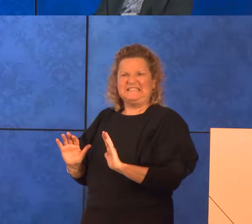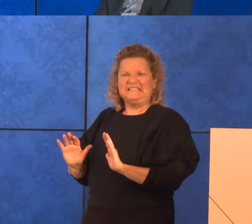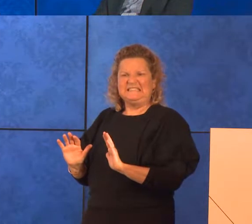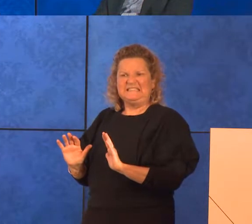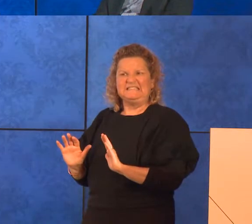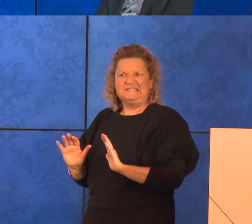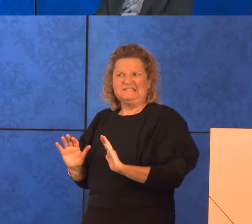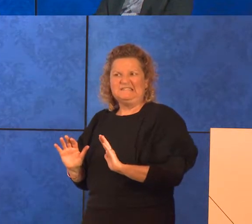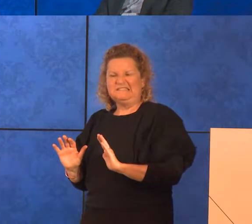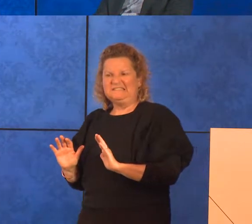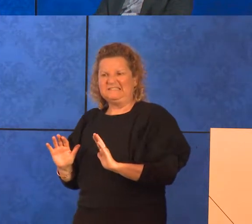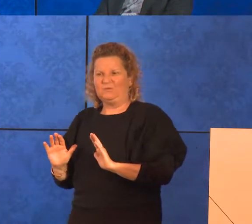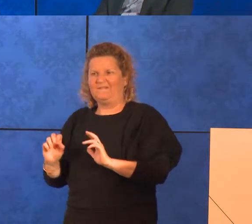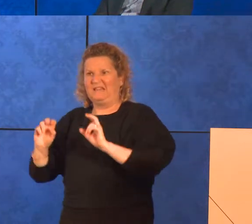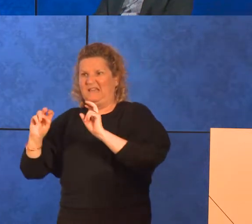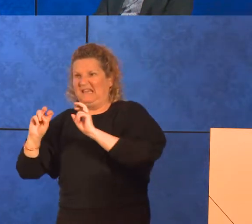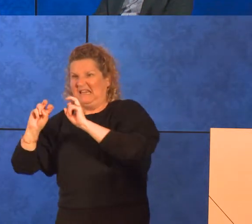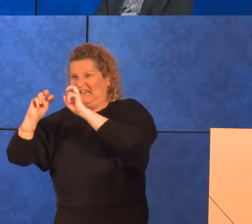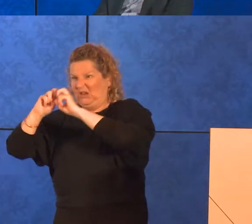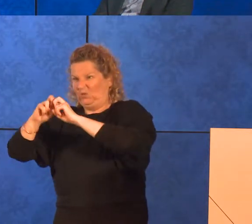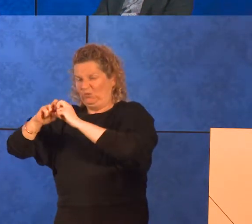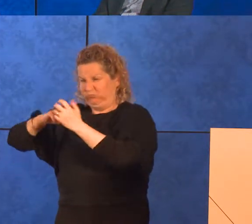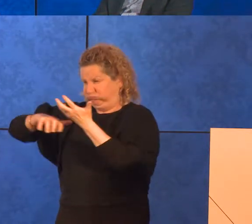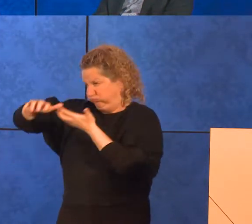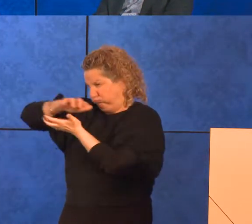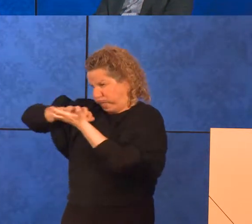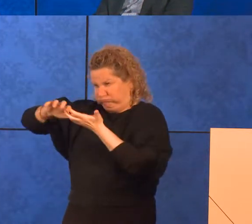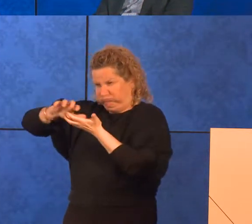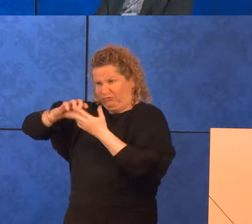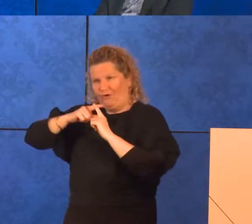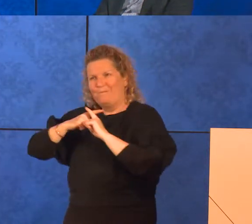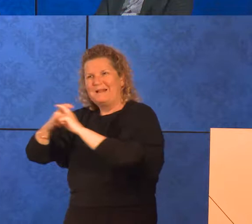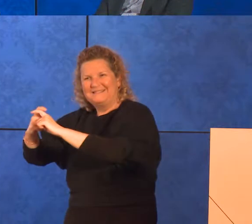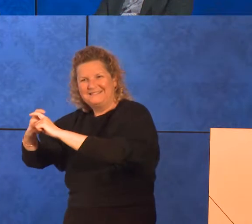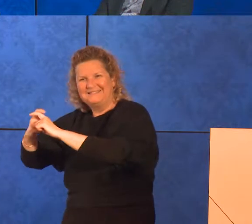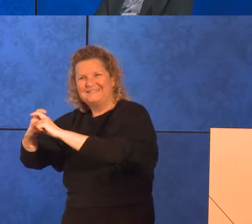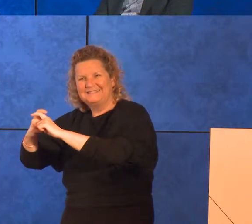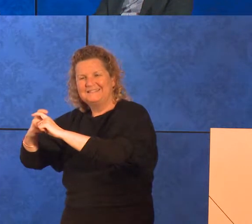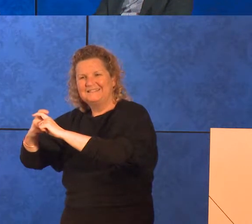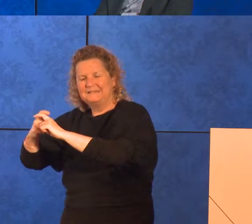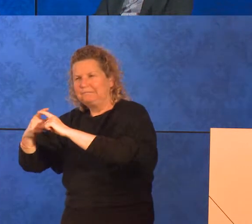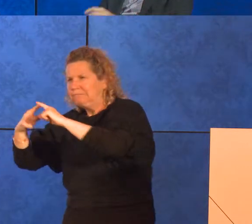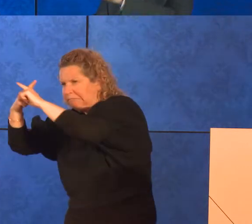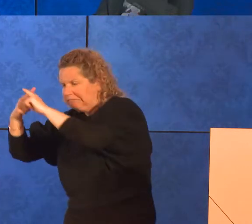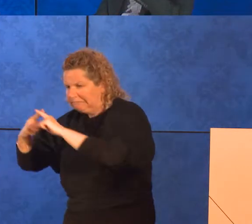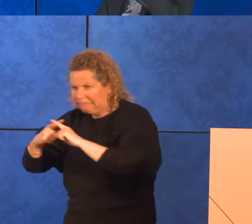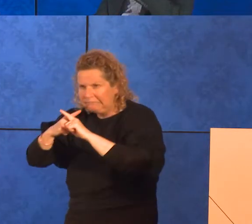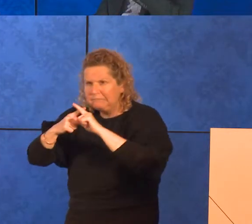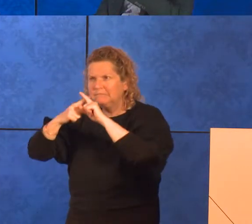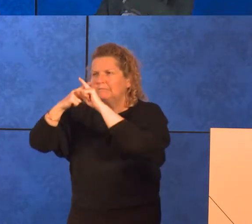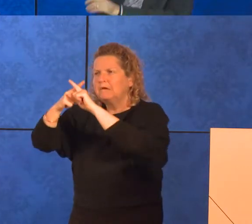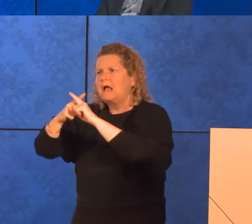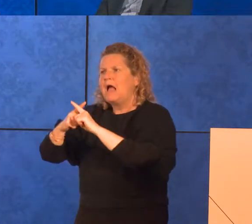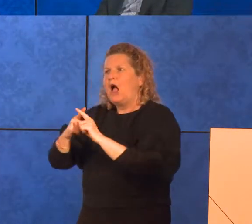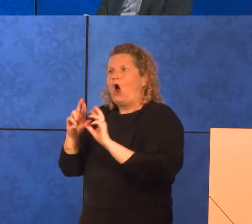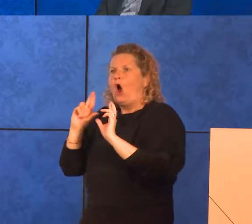tricky triangulation of issues. I'd like to think that we can, try and keep on that and be more